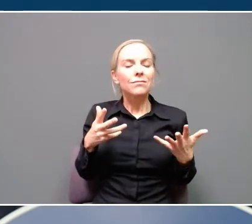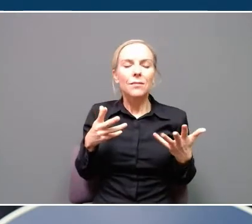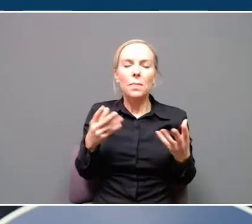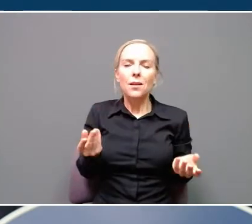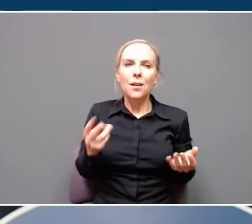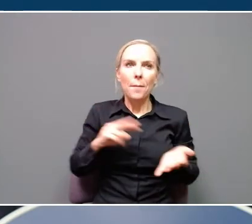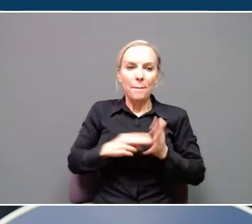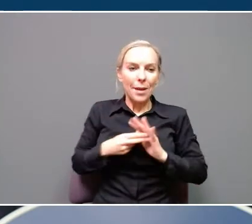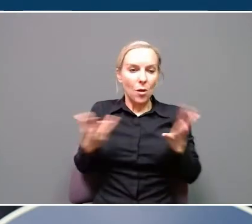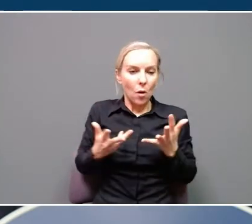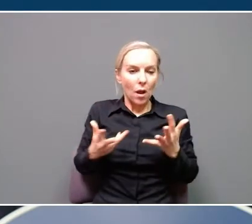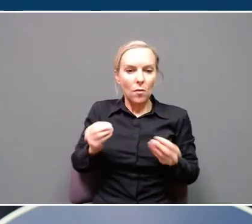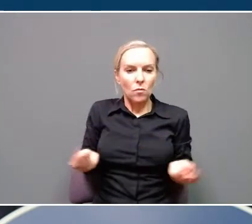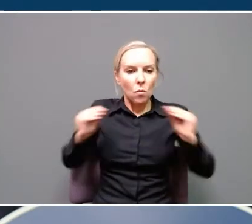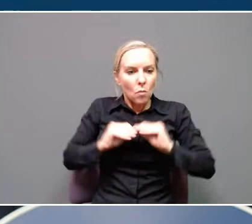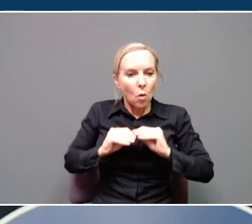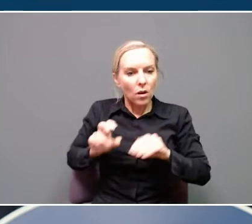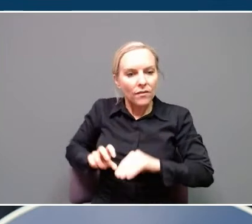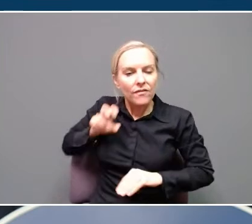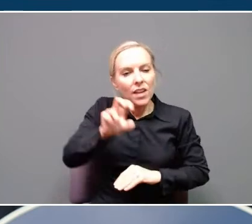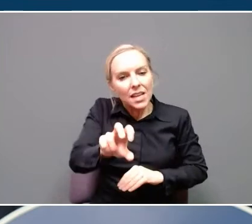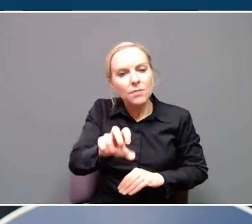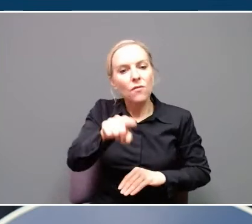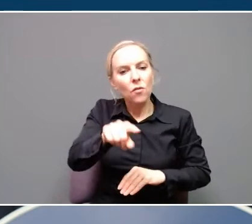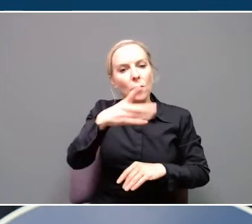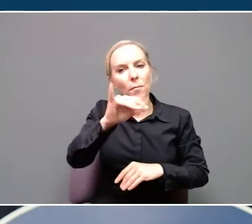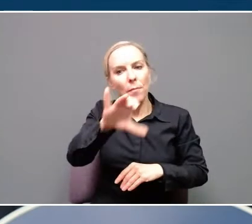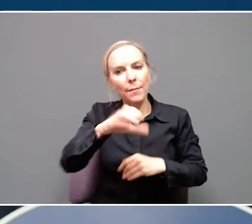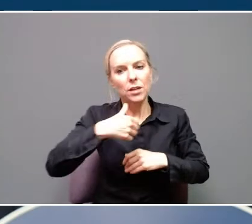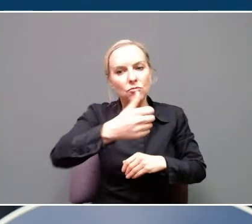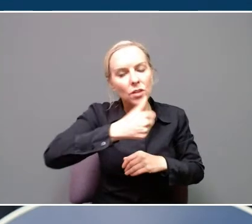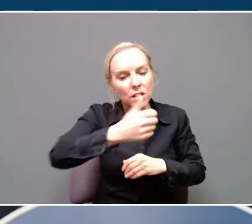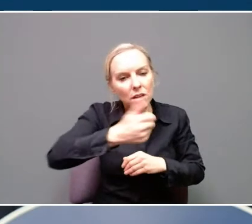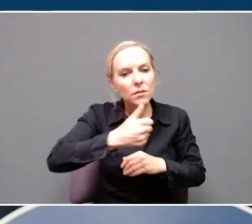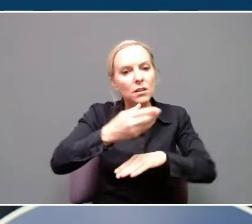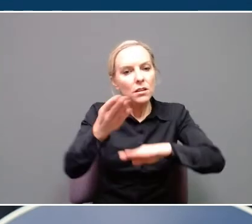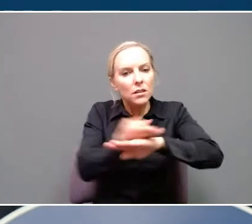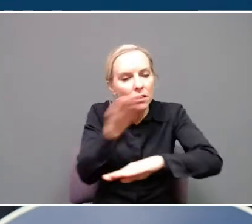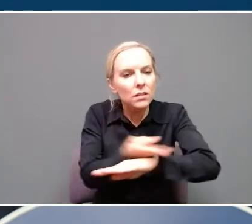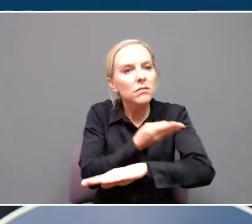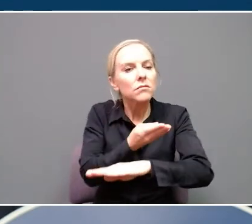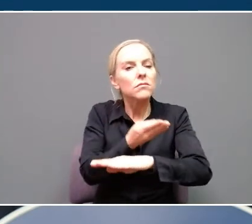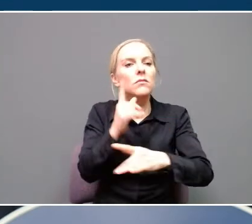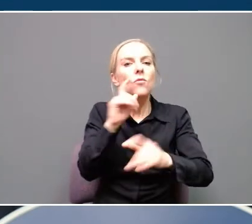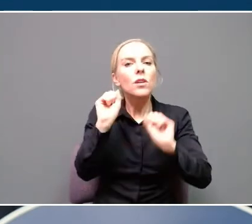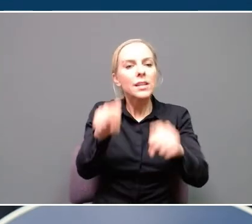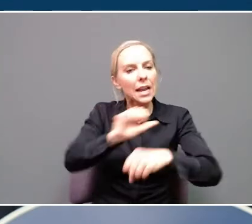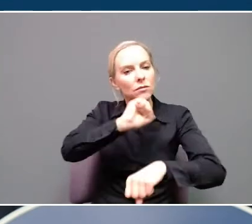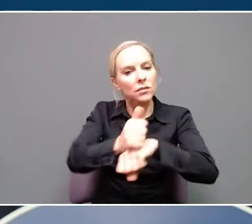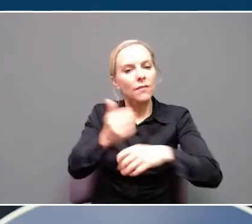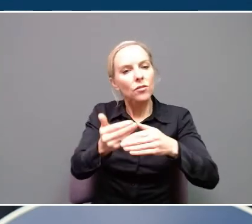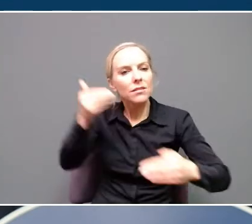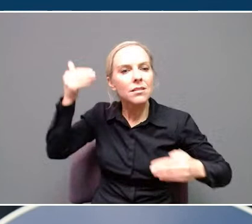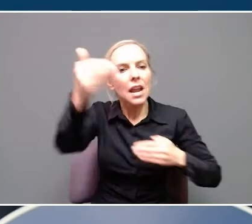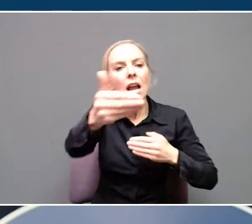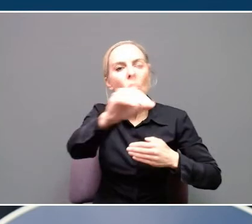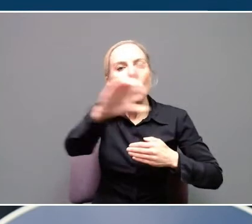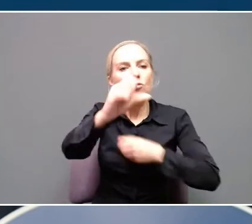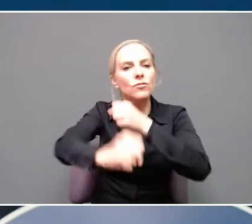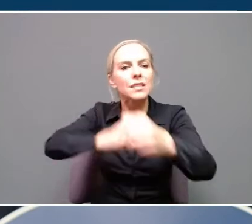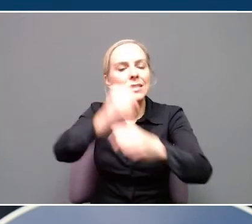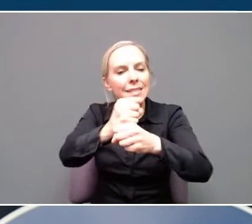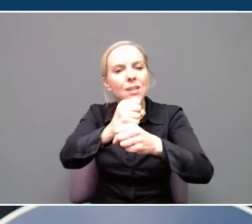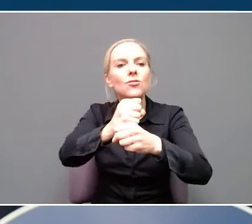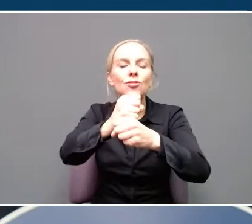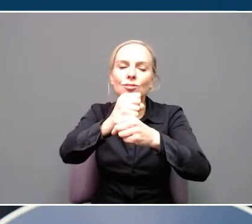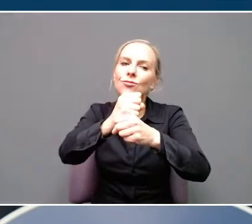public infrastructure to set us up over the next 100 years. It's really exciting to be a part of,